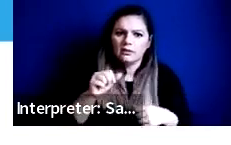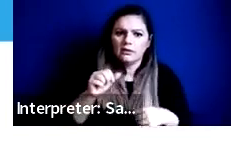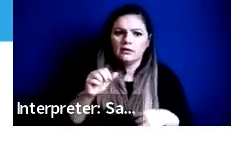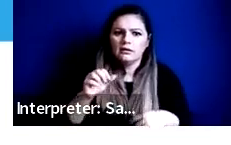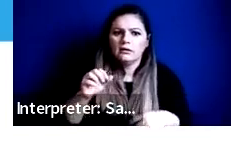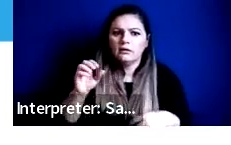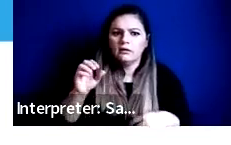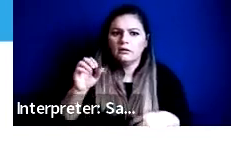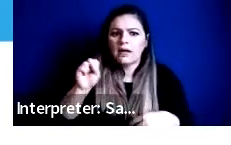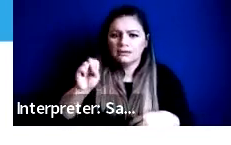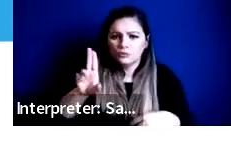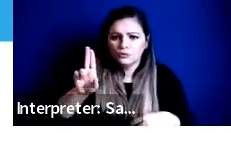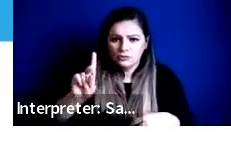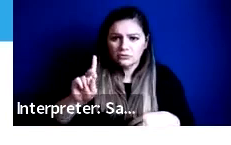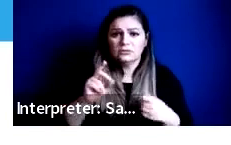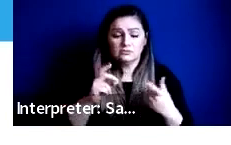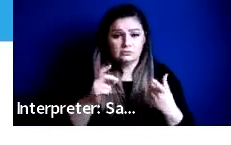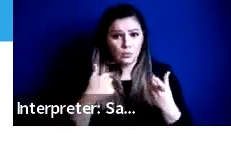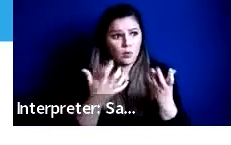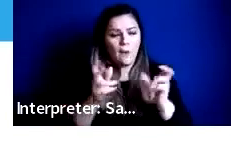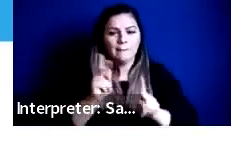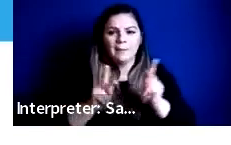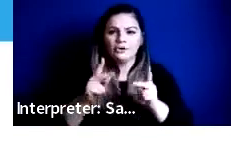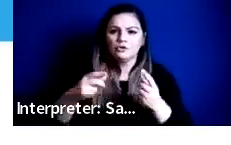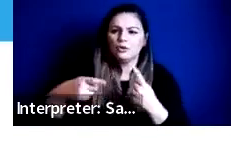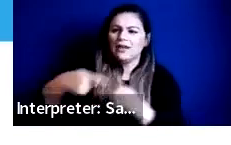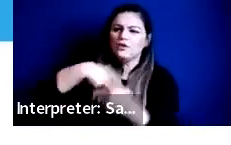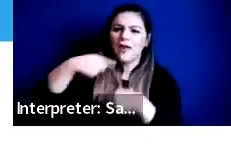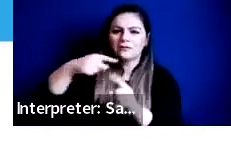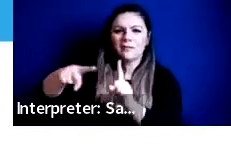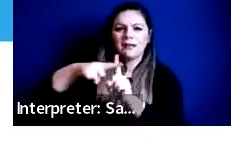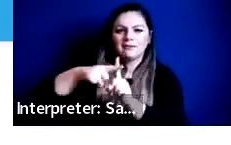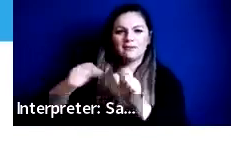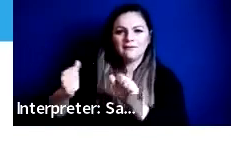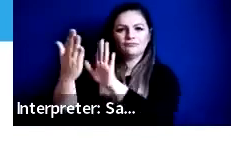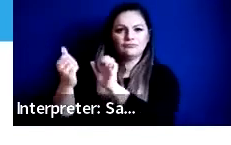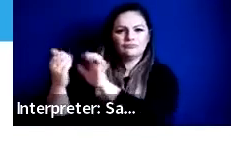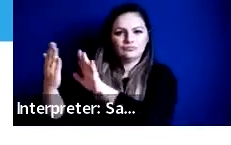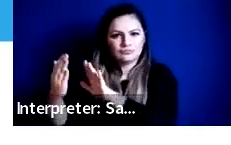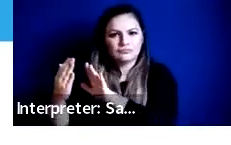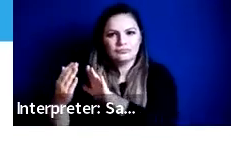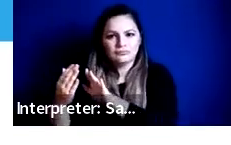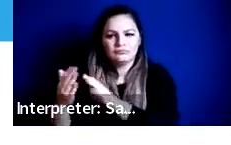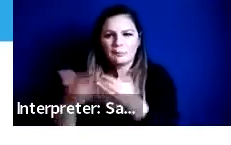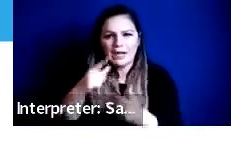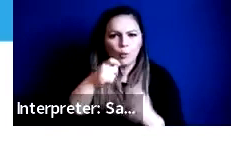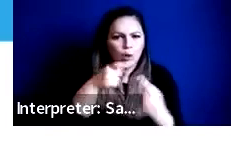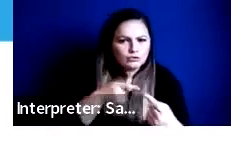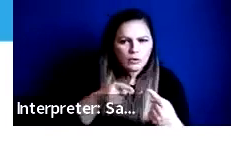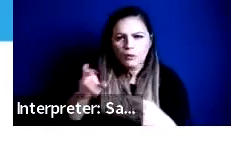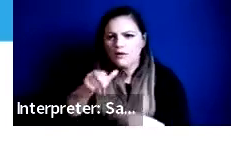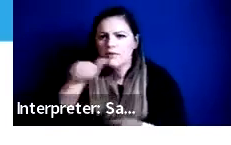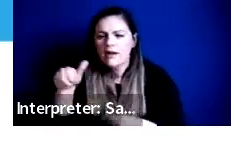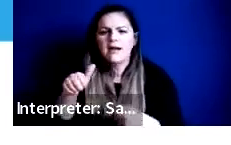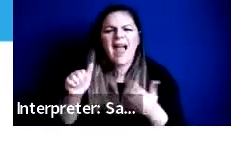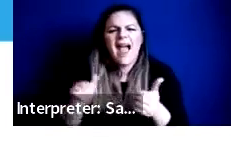stranger who's struggling in a positive way and look at the light at the end of the tunnel as someone can begin a recovery journey. How do